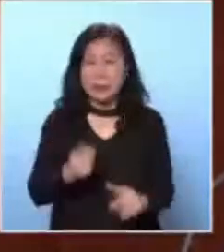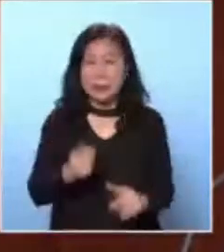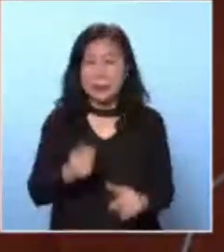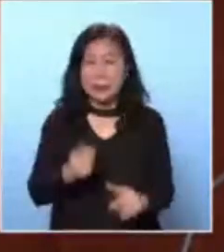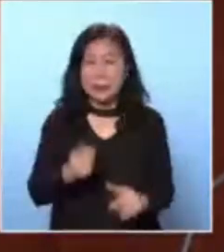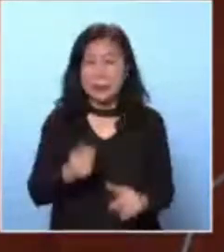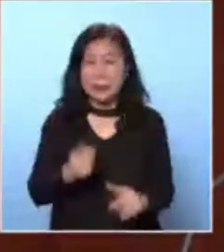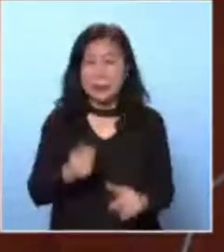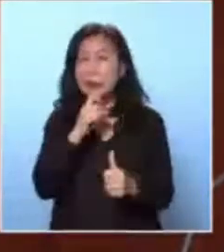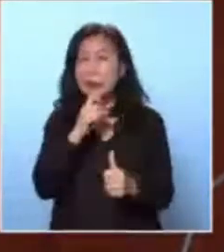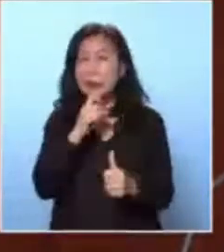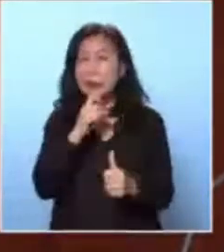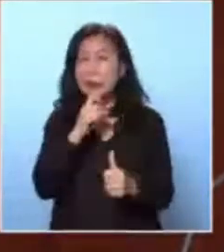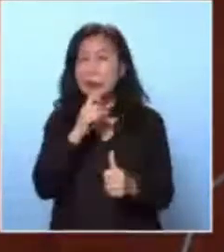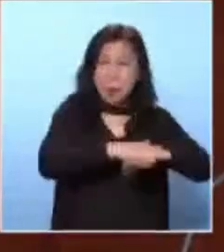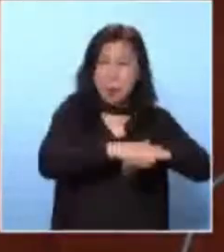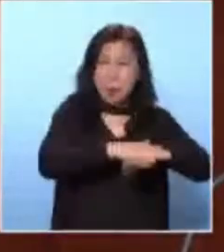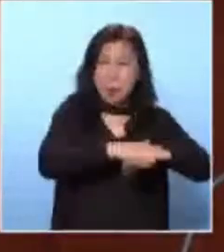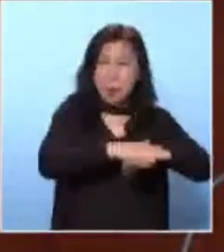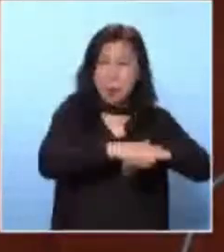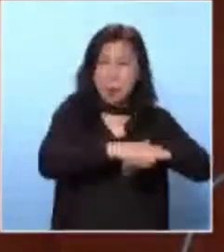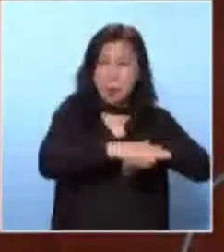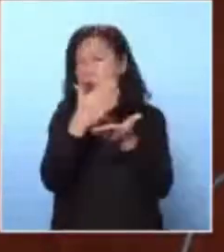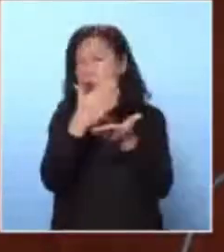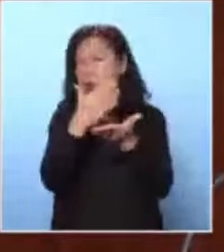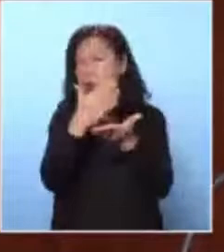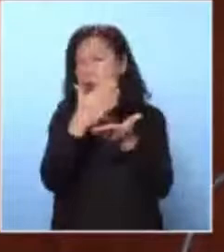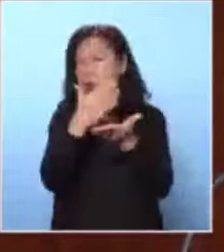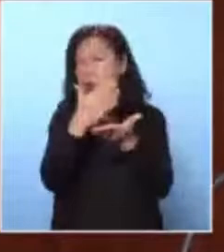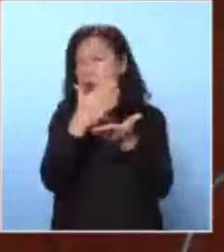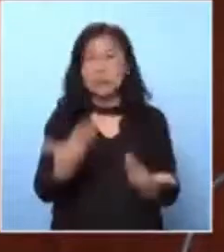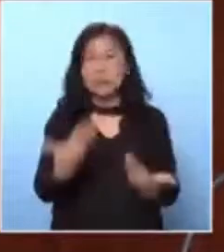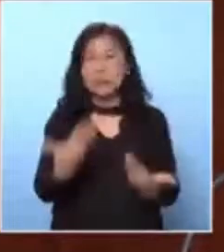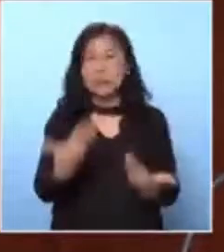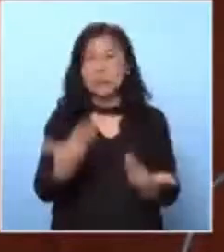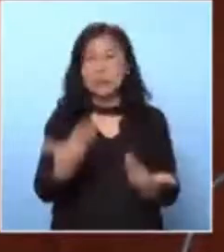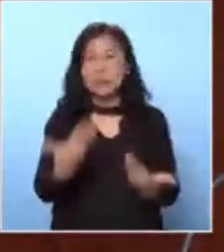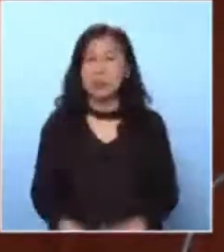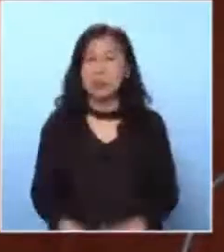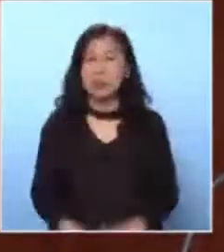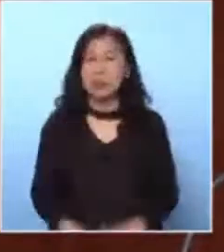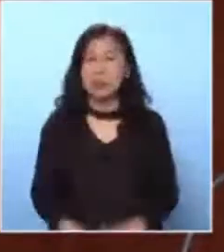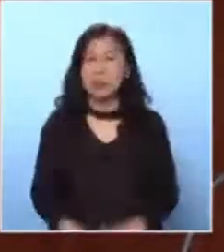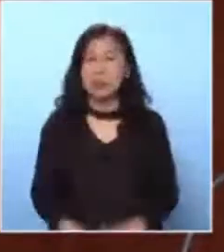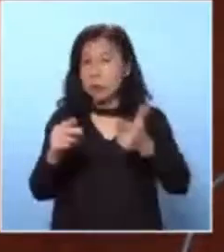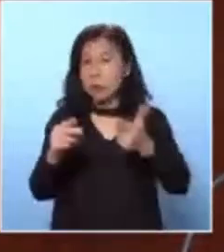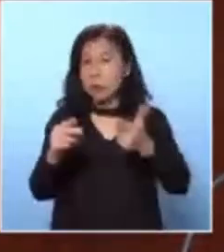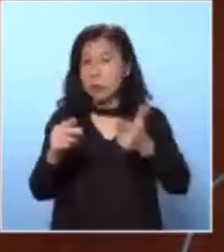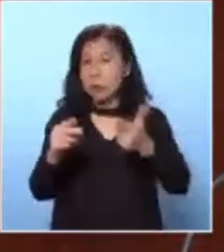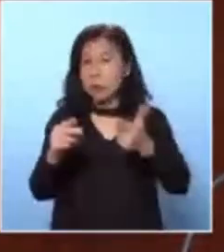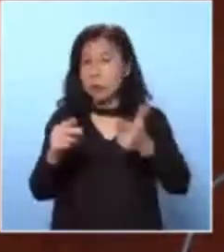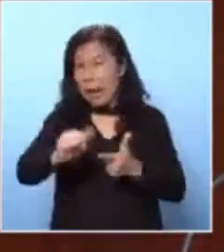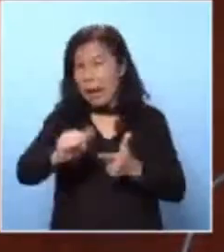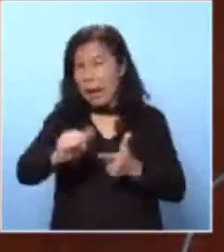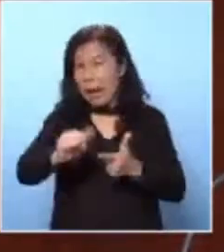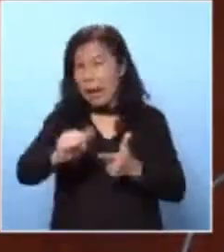concerns, including subdivided units, SDUs, urban renewal, building safety,